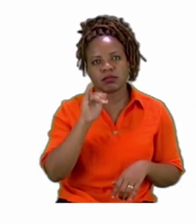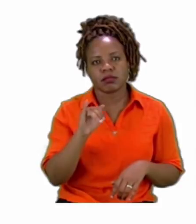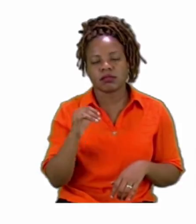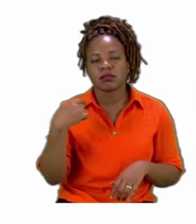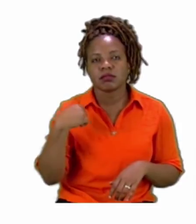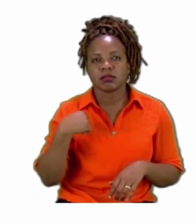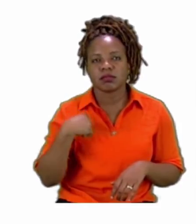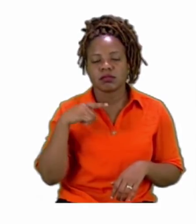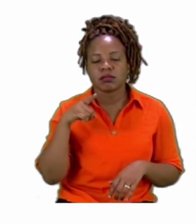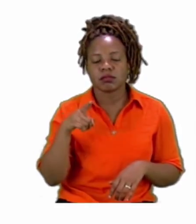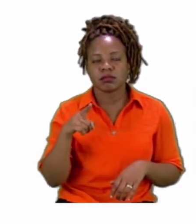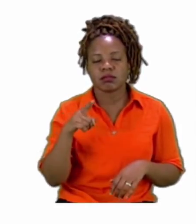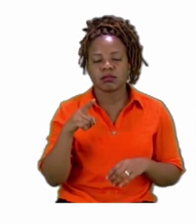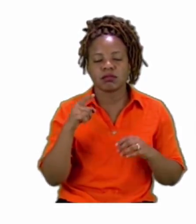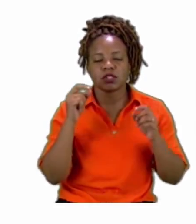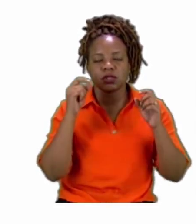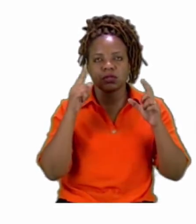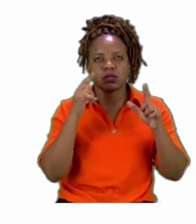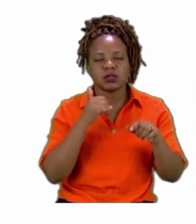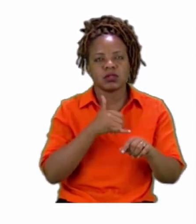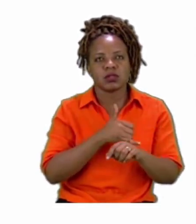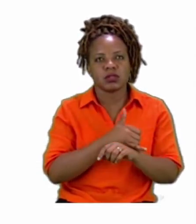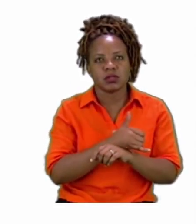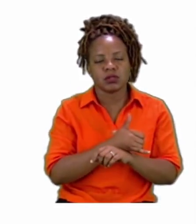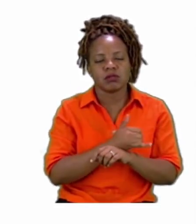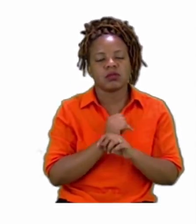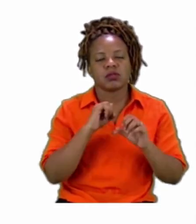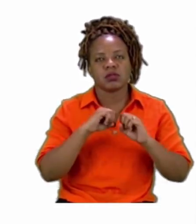He woke up early and decided to go to town.